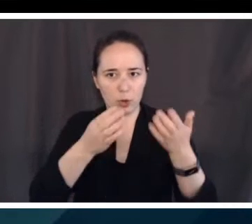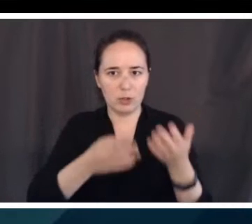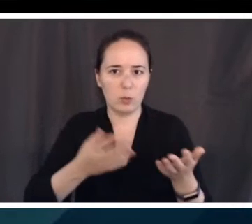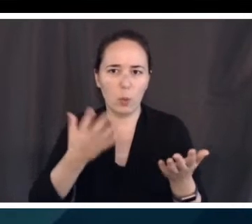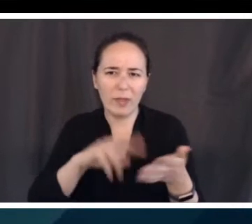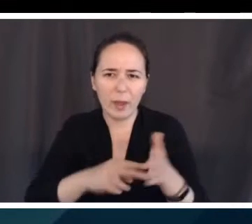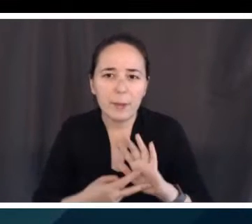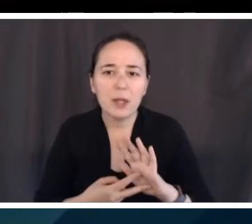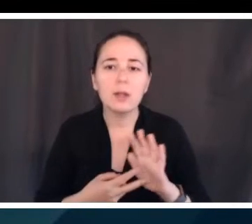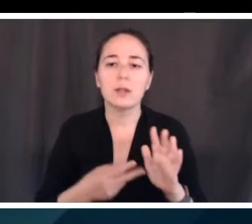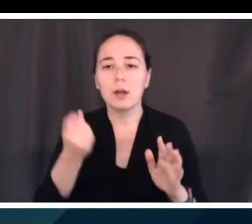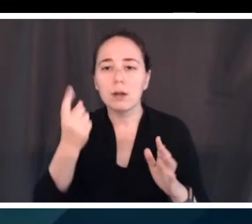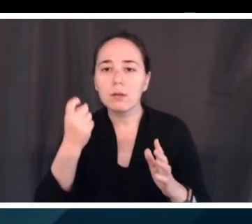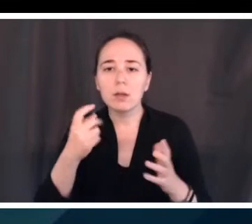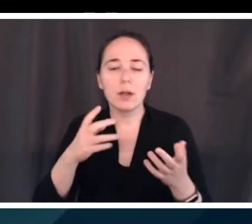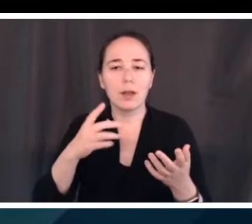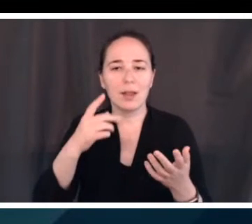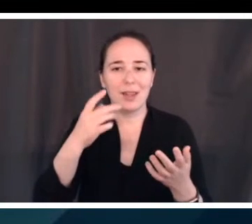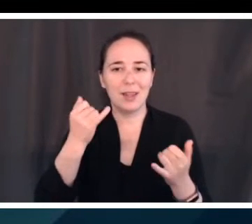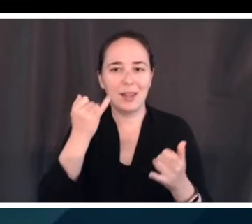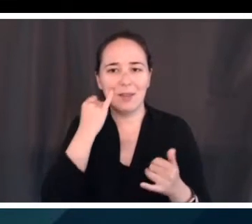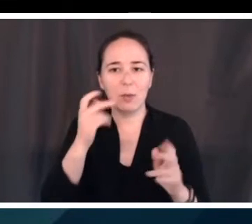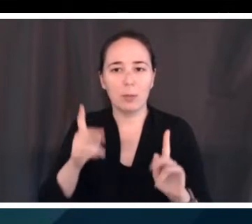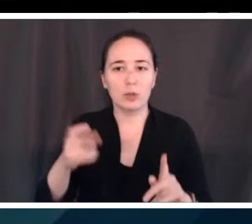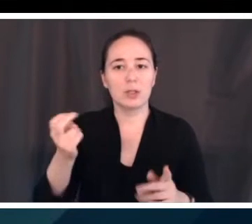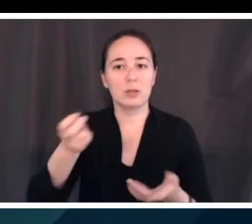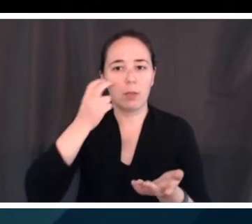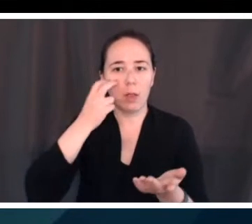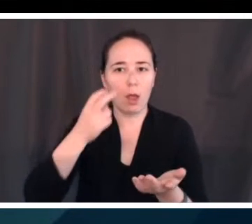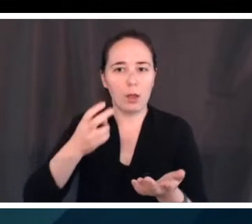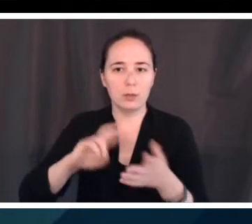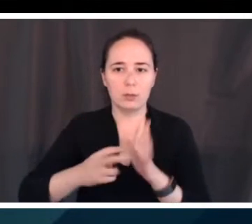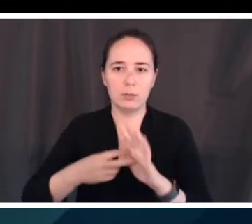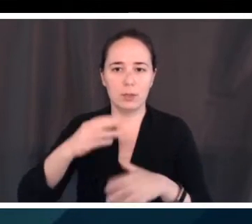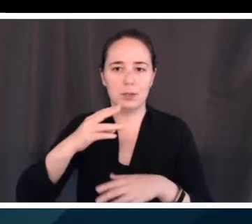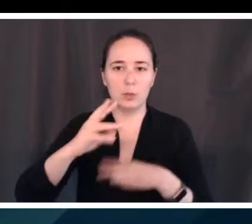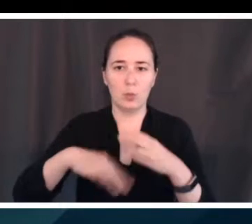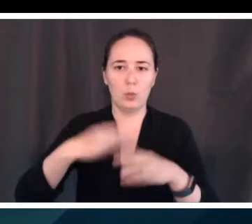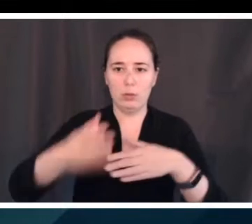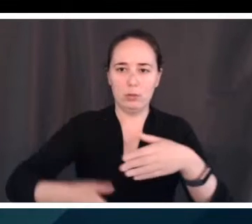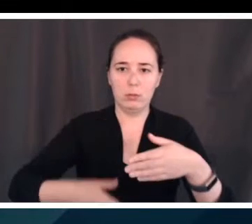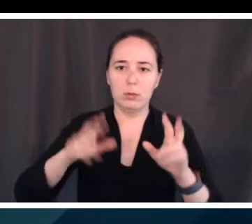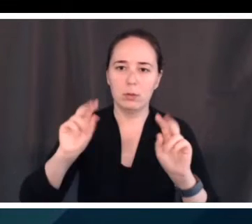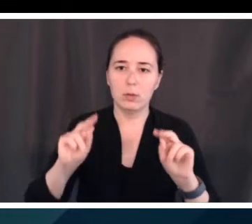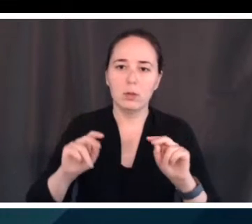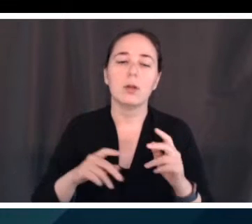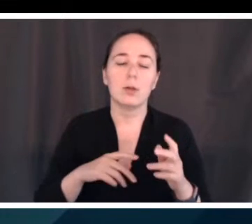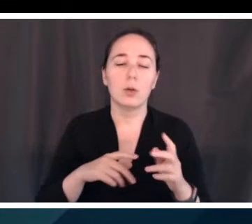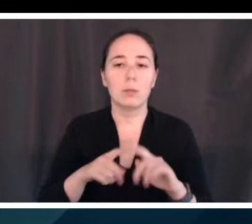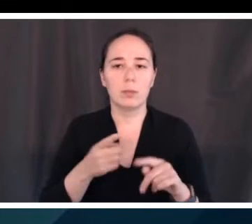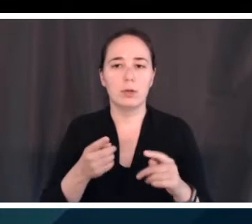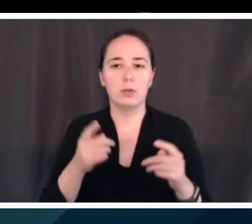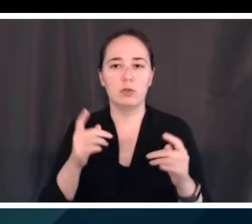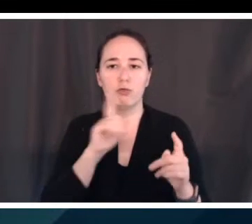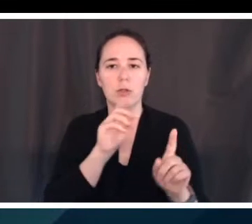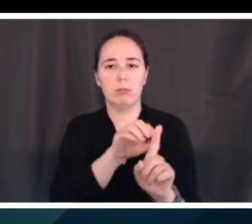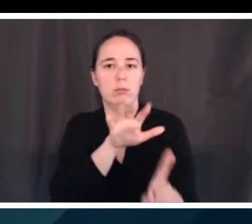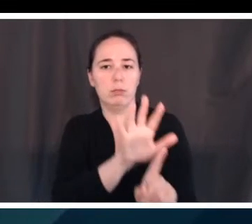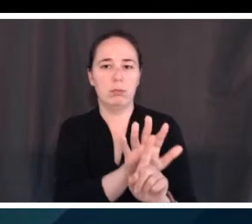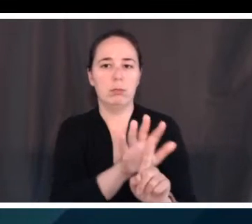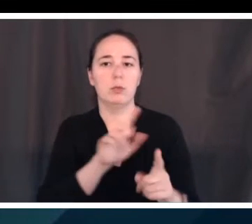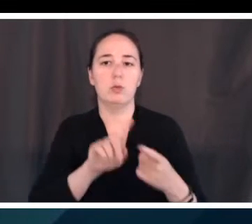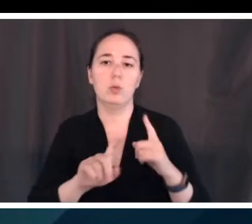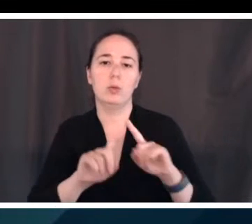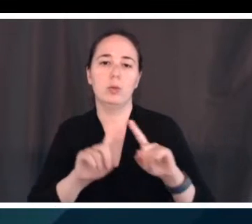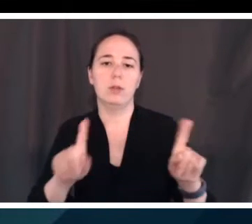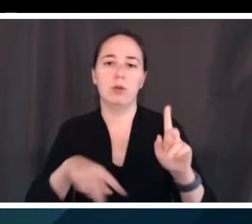world. And it can be the start of a different world. And I hope